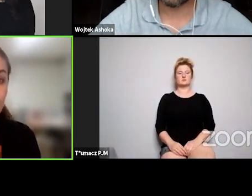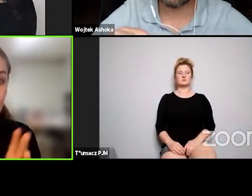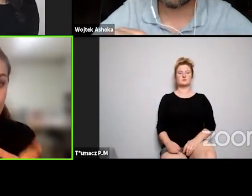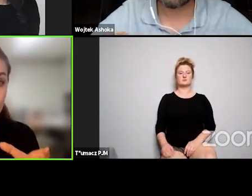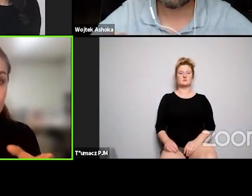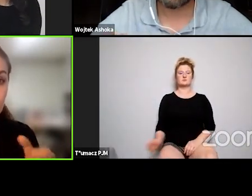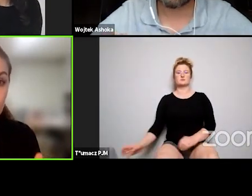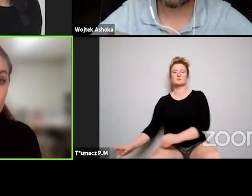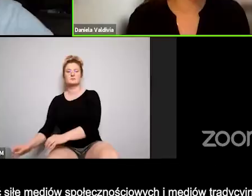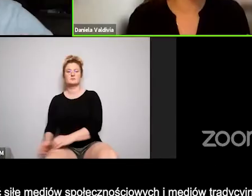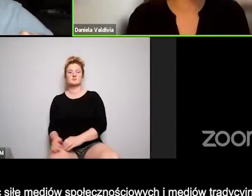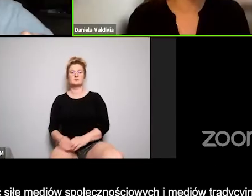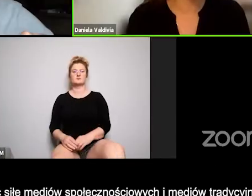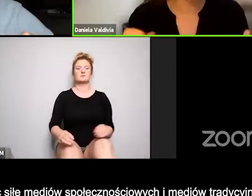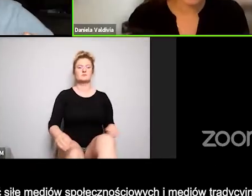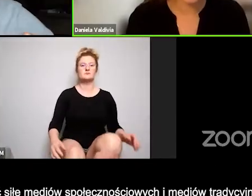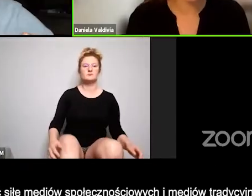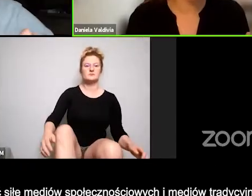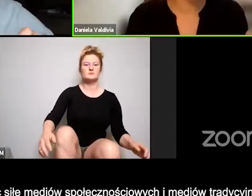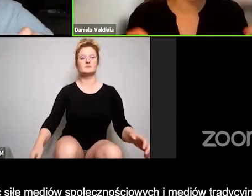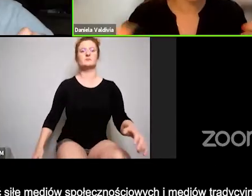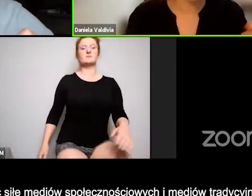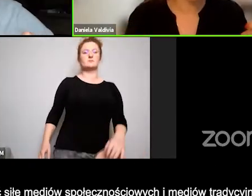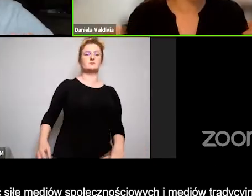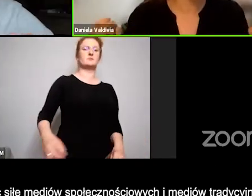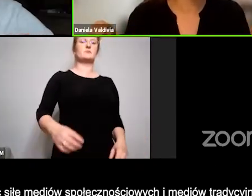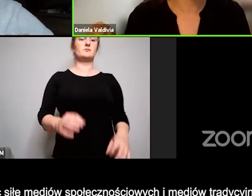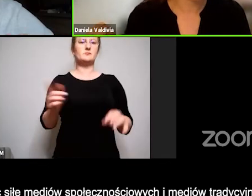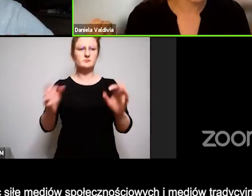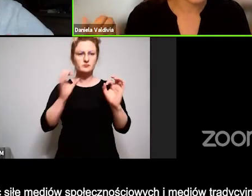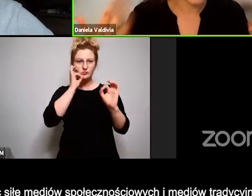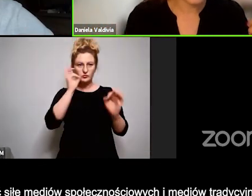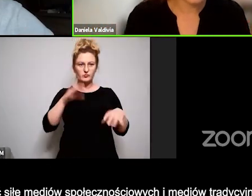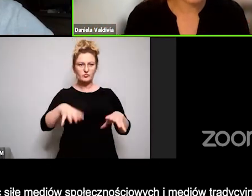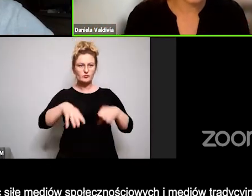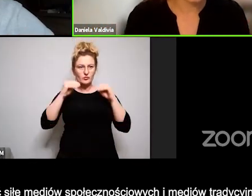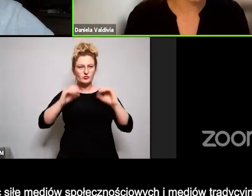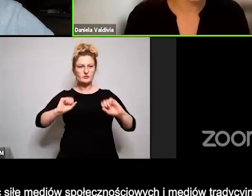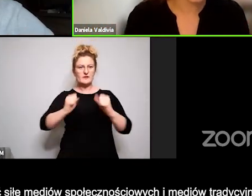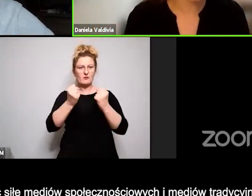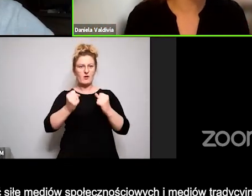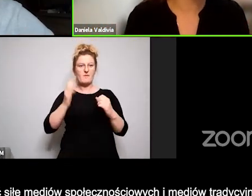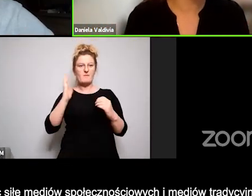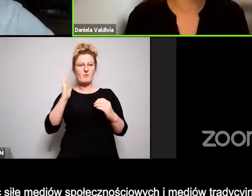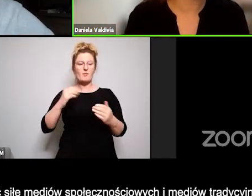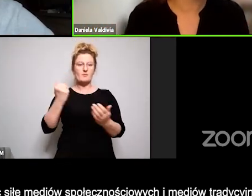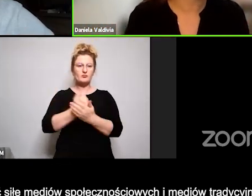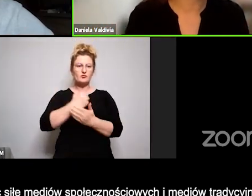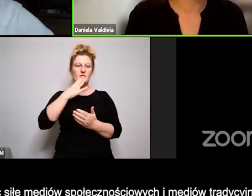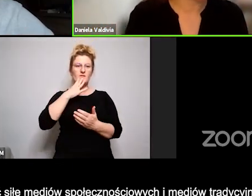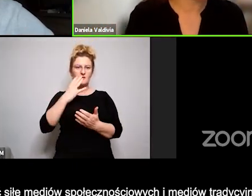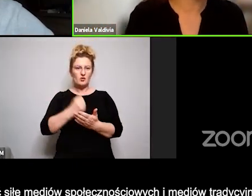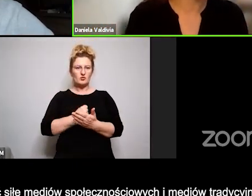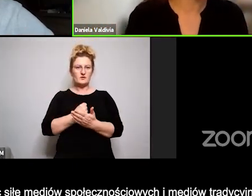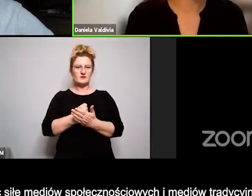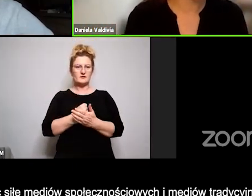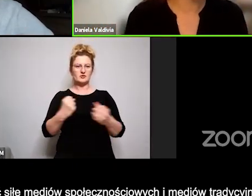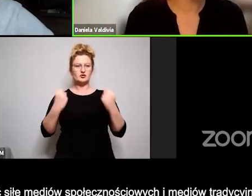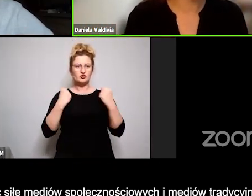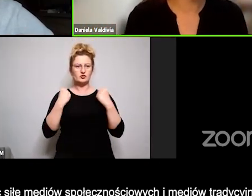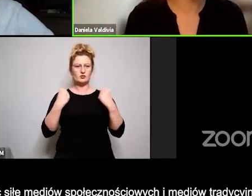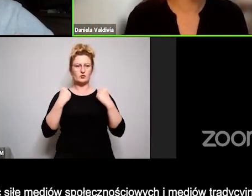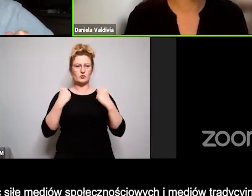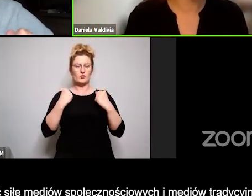Then you have to use the power of media, social media and mass media. I would